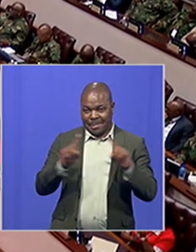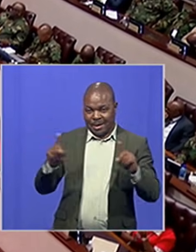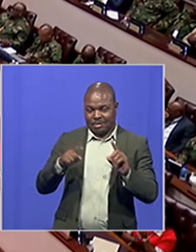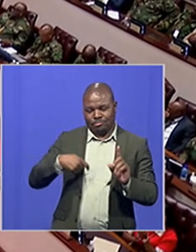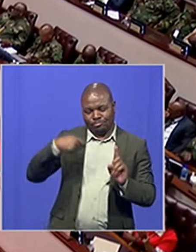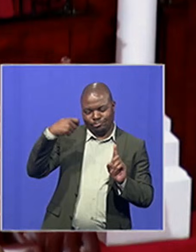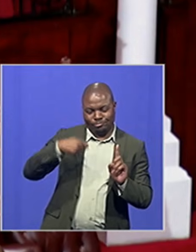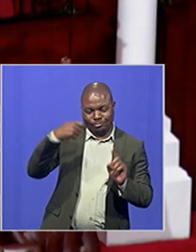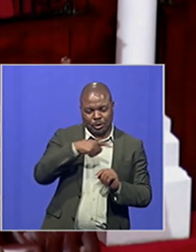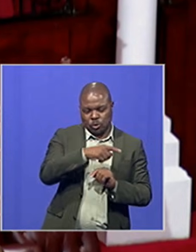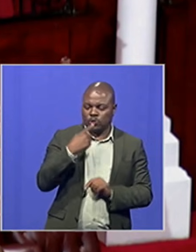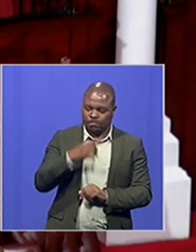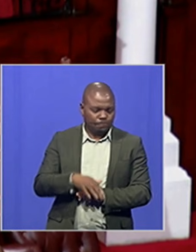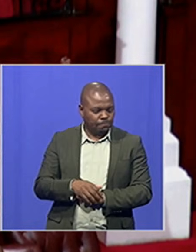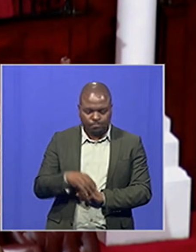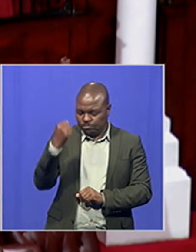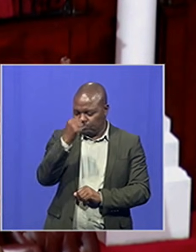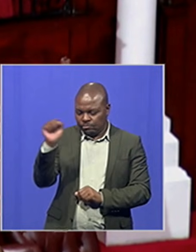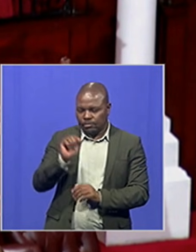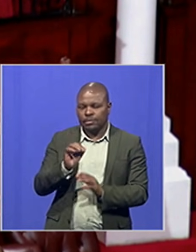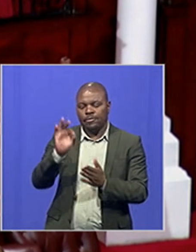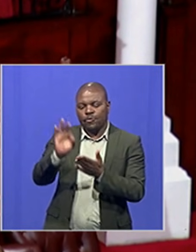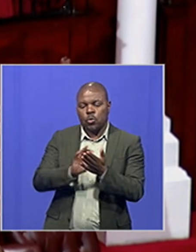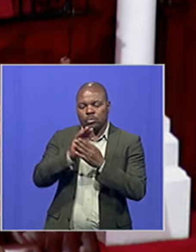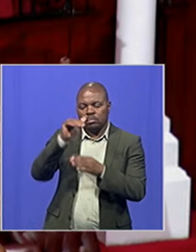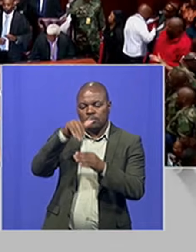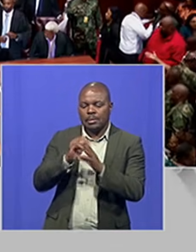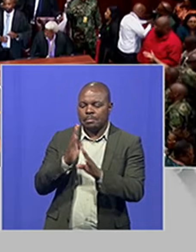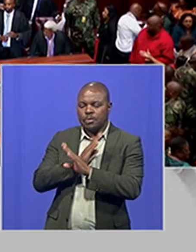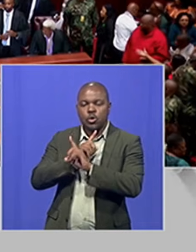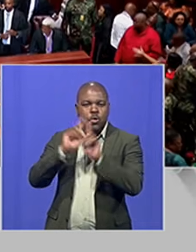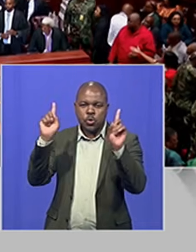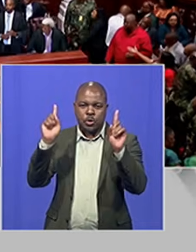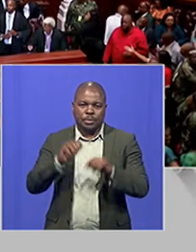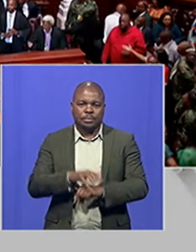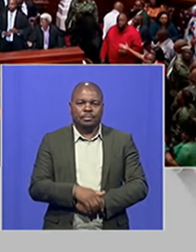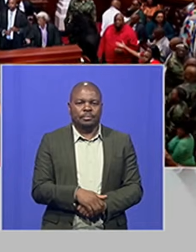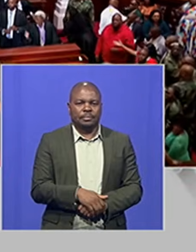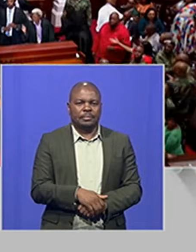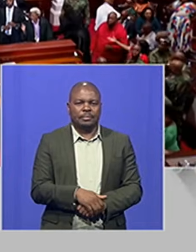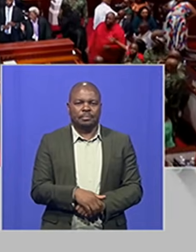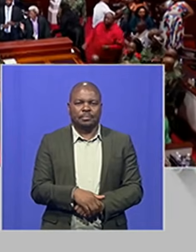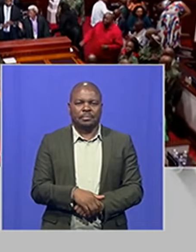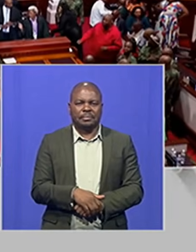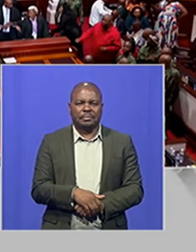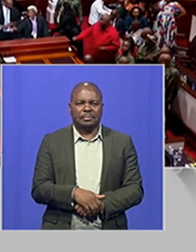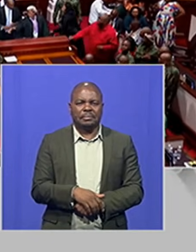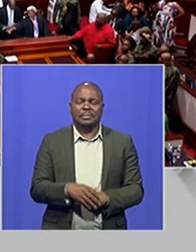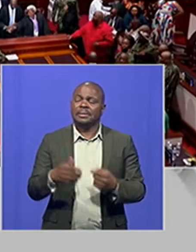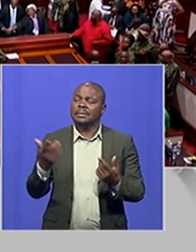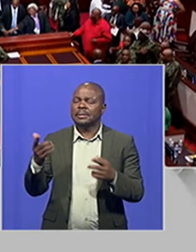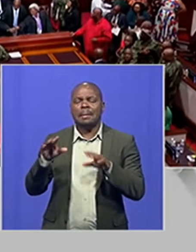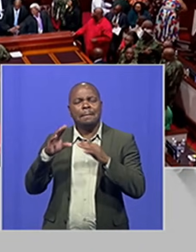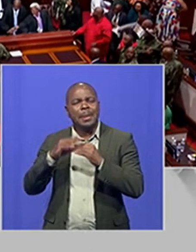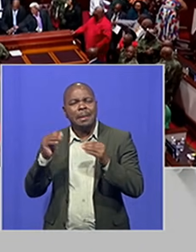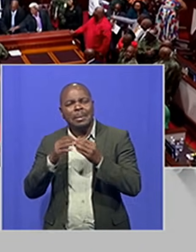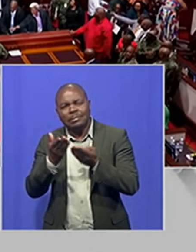o a tlhotse kgatlhano le tiriso ya baloto ya sephiri. Thank you, honorable members. The